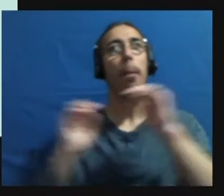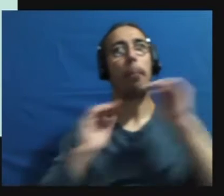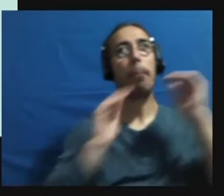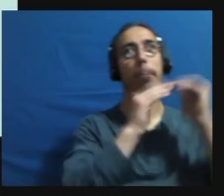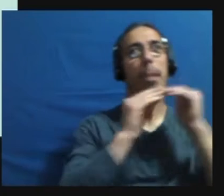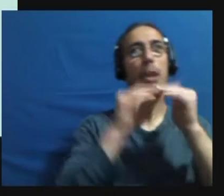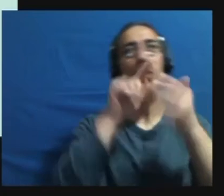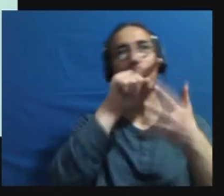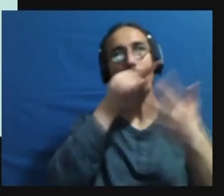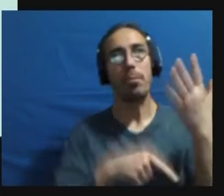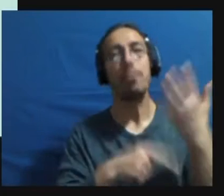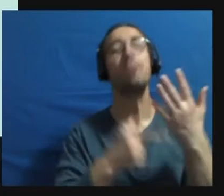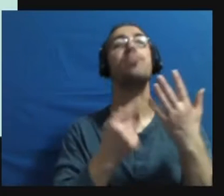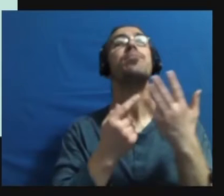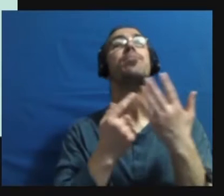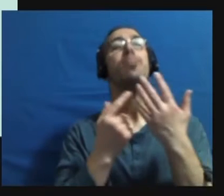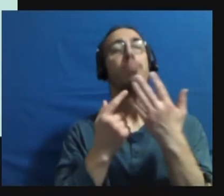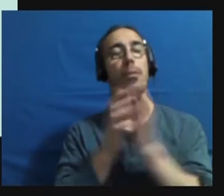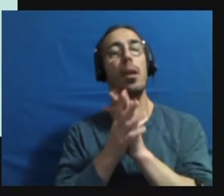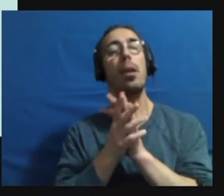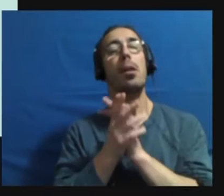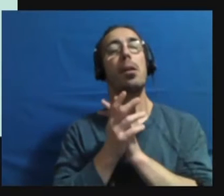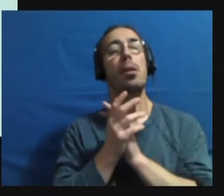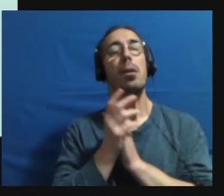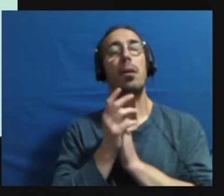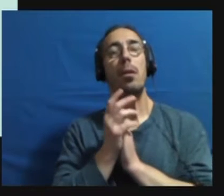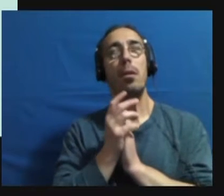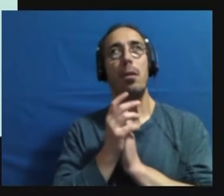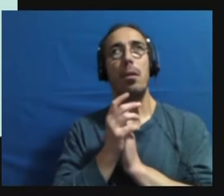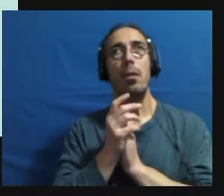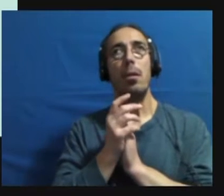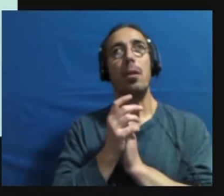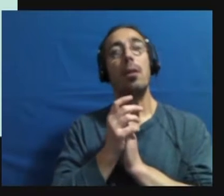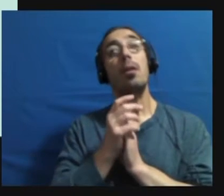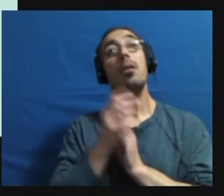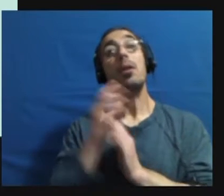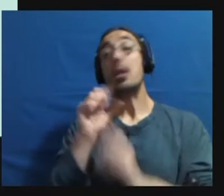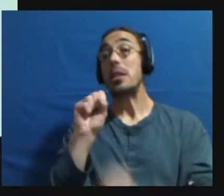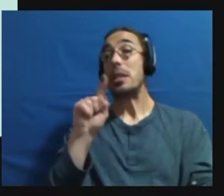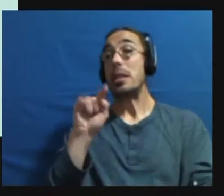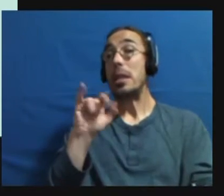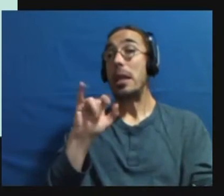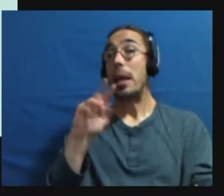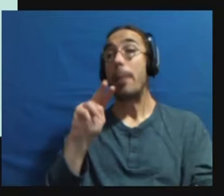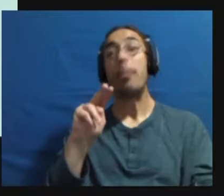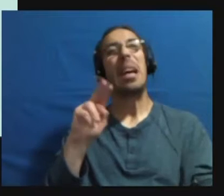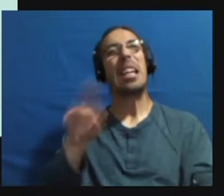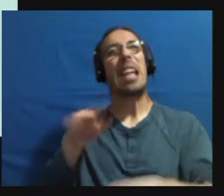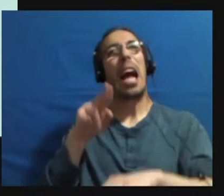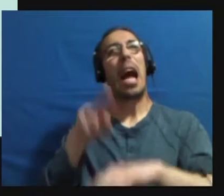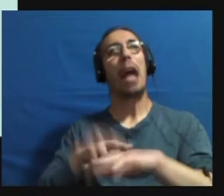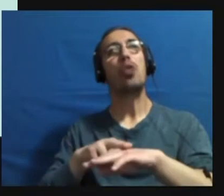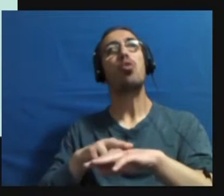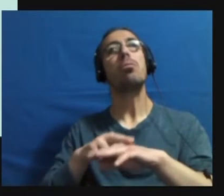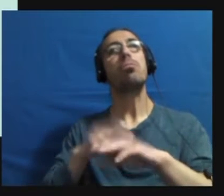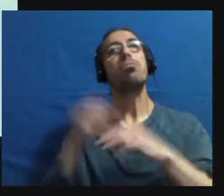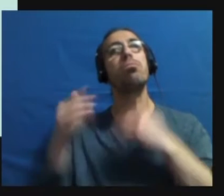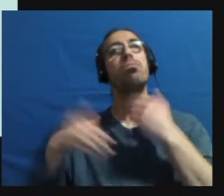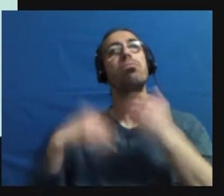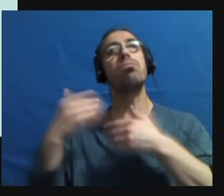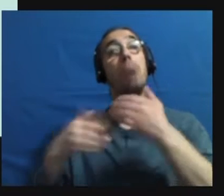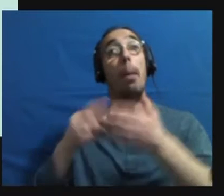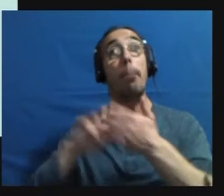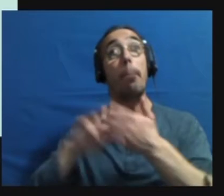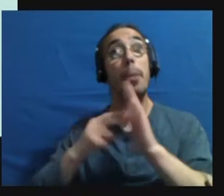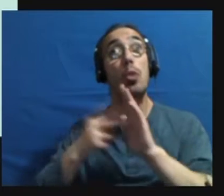it. So even though stimming may come naturally for many autistics, doesn't mean that we automatically